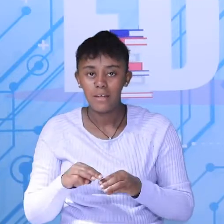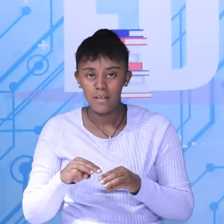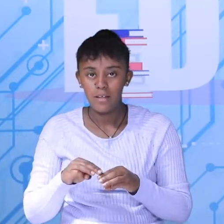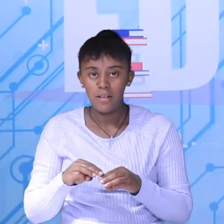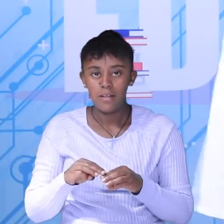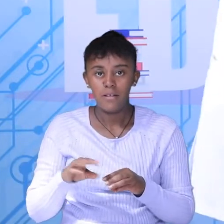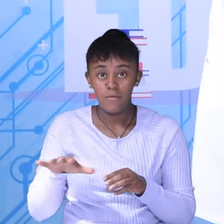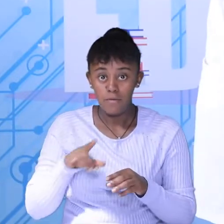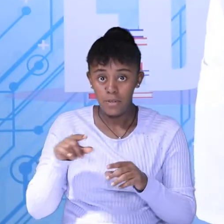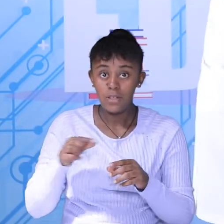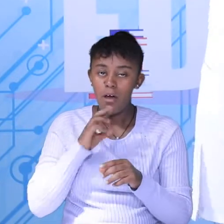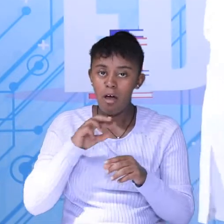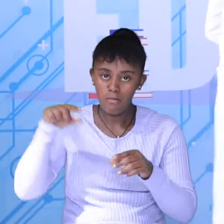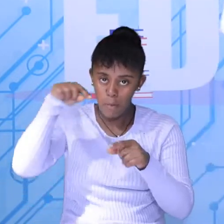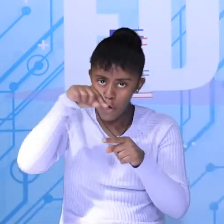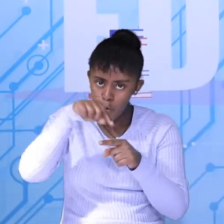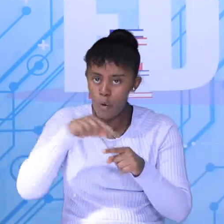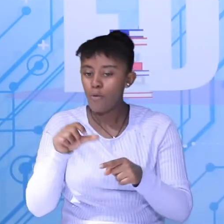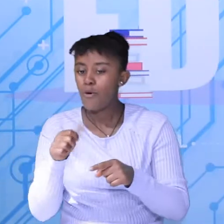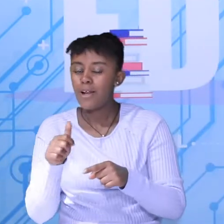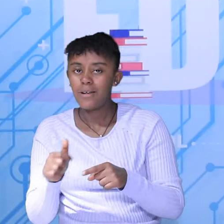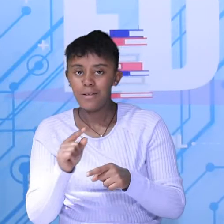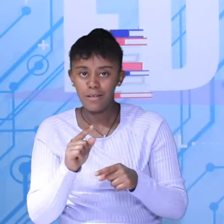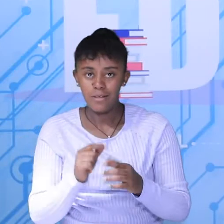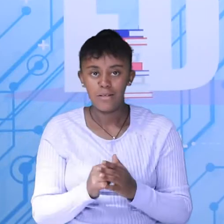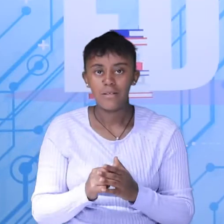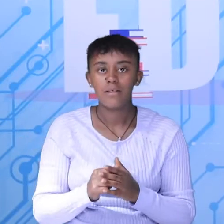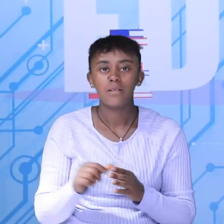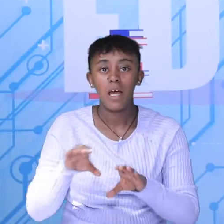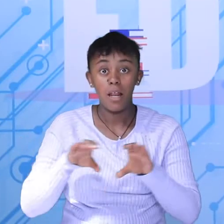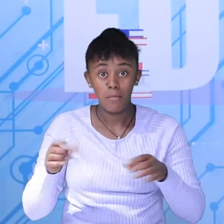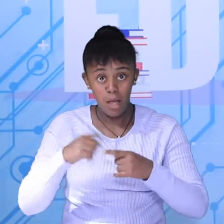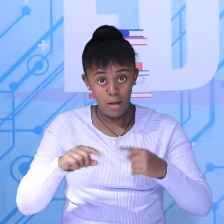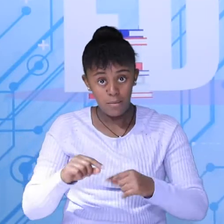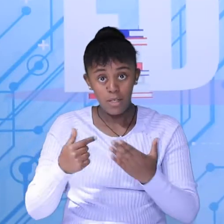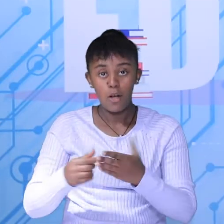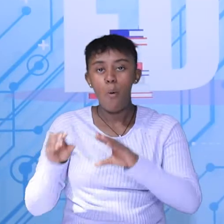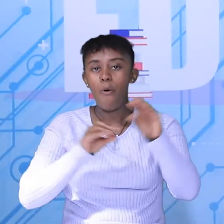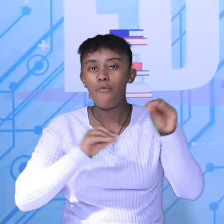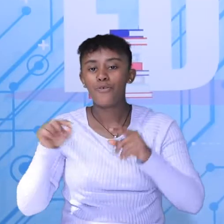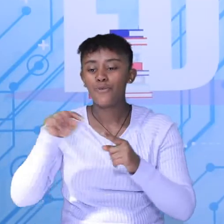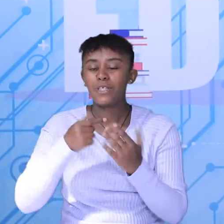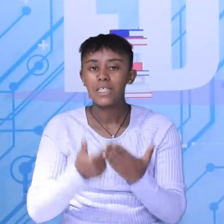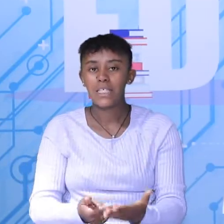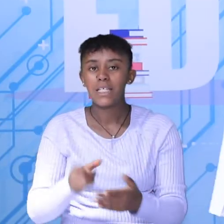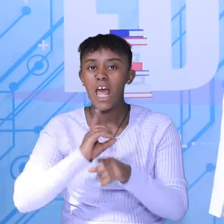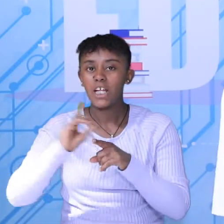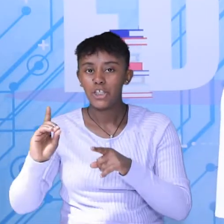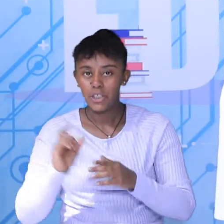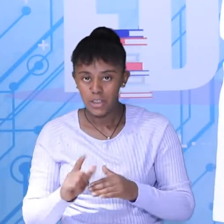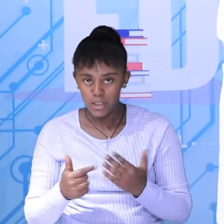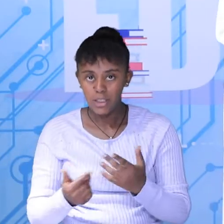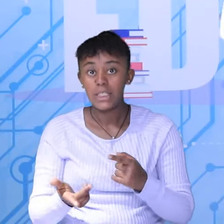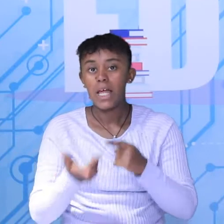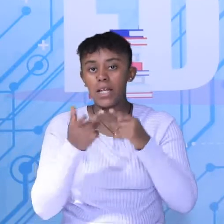direction. They are perpendicular to one another. And in this case, the current comes here and moves to this direction in the